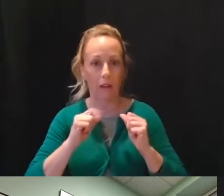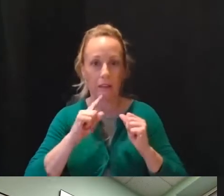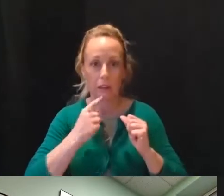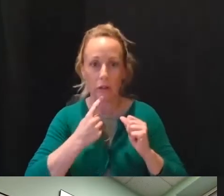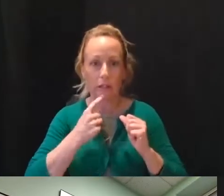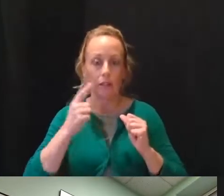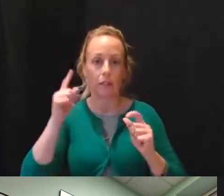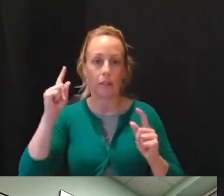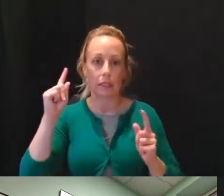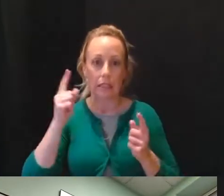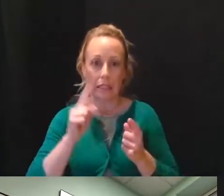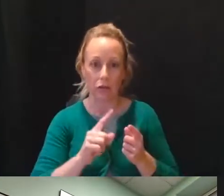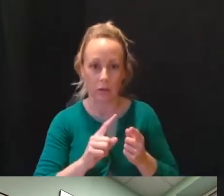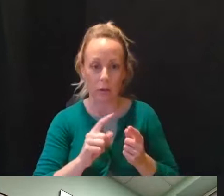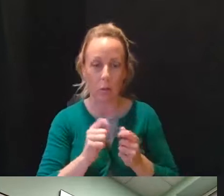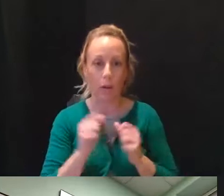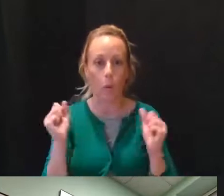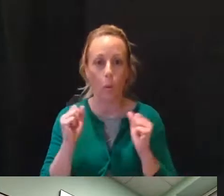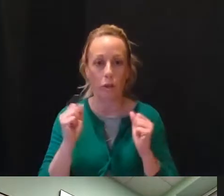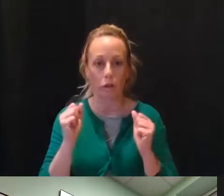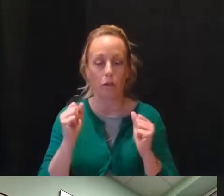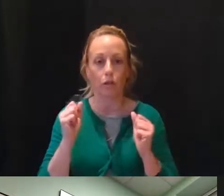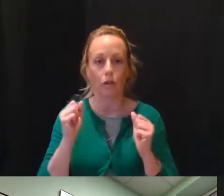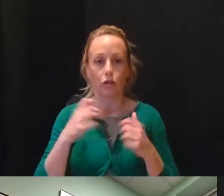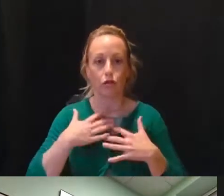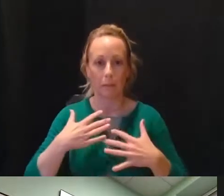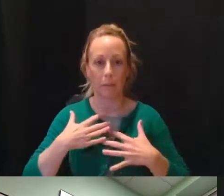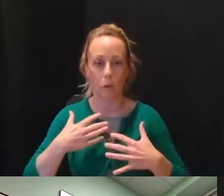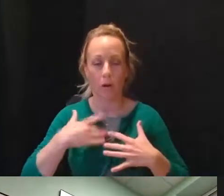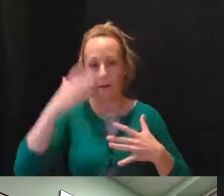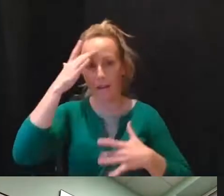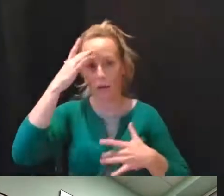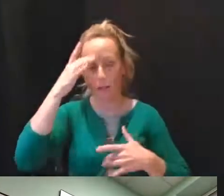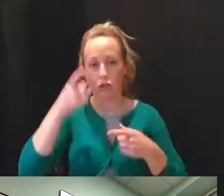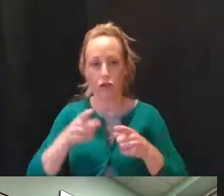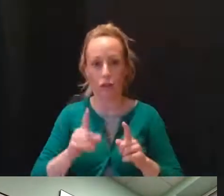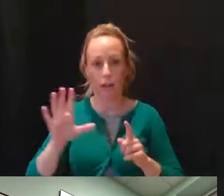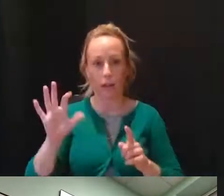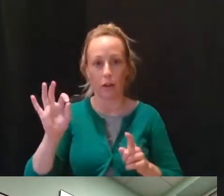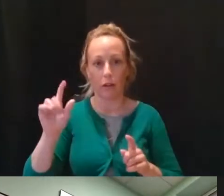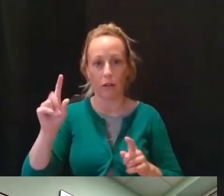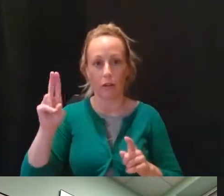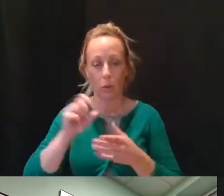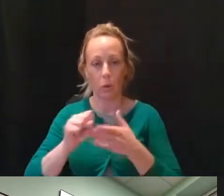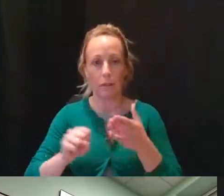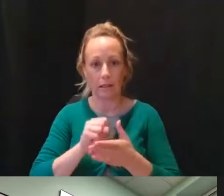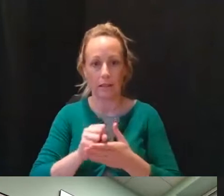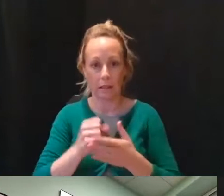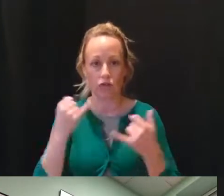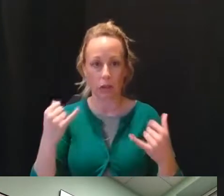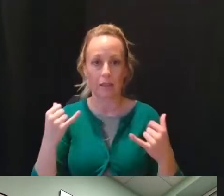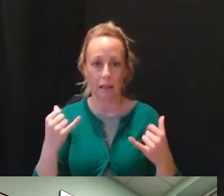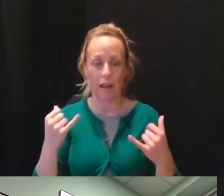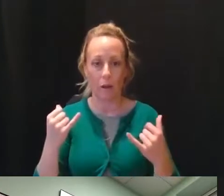winter respiratory virus incidence in their flu season that is just now ending.